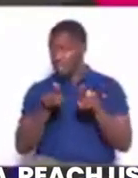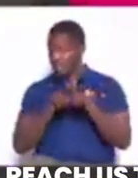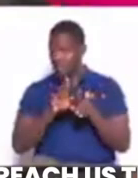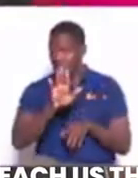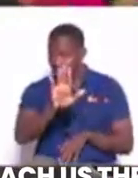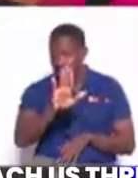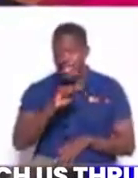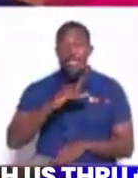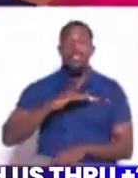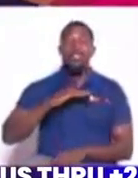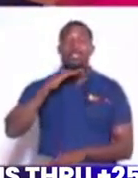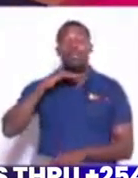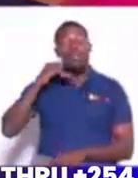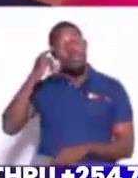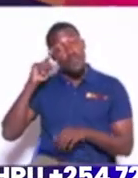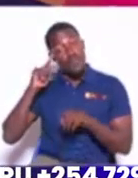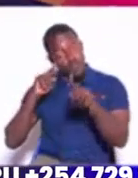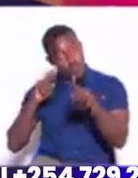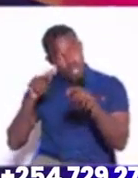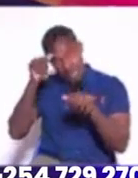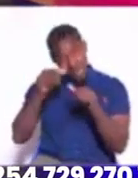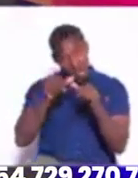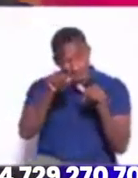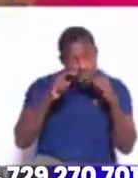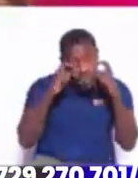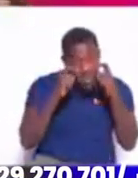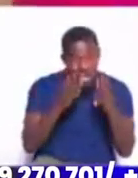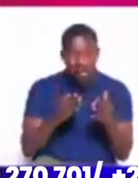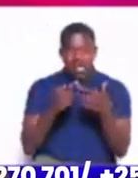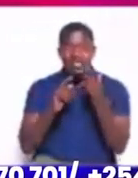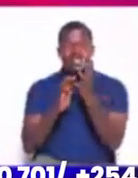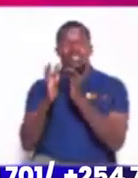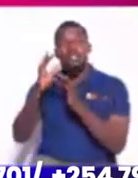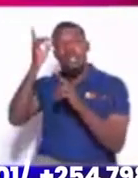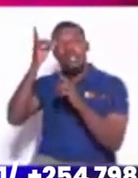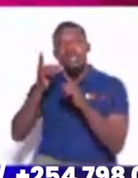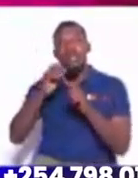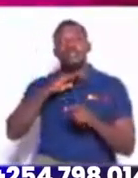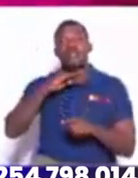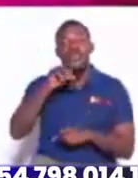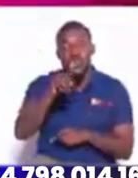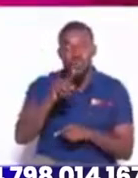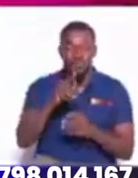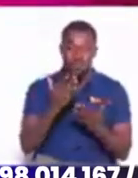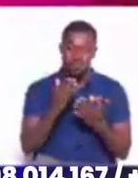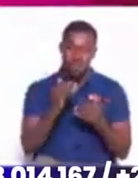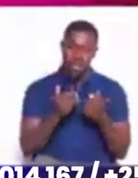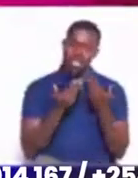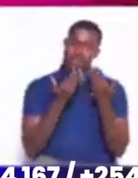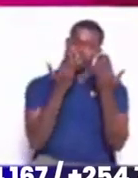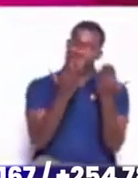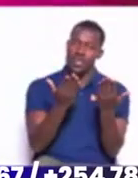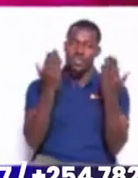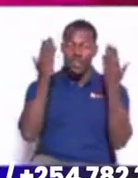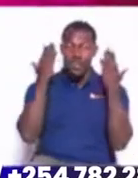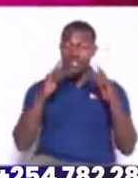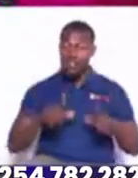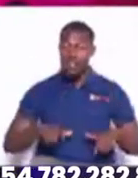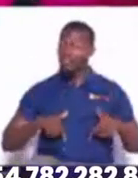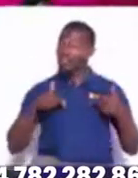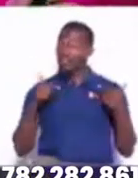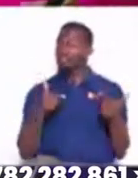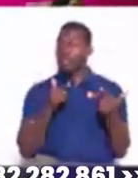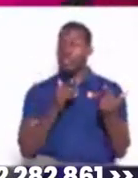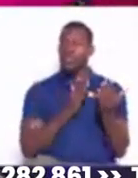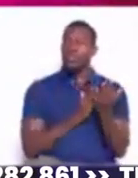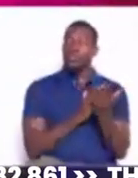died the death we should have died. He provides for us eternal life. And because of